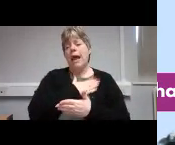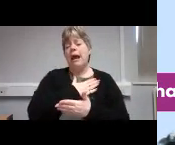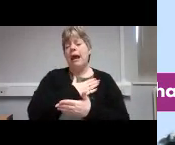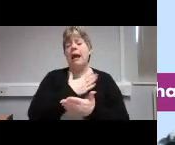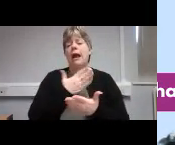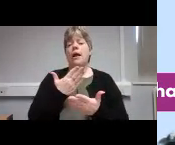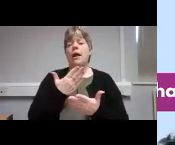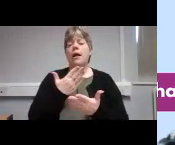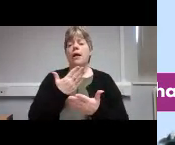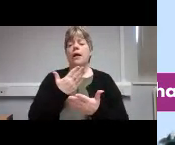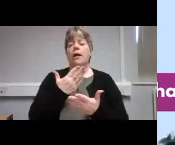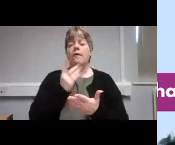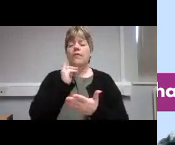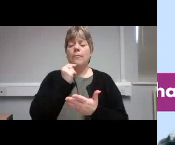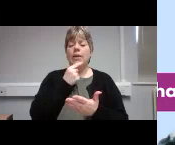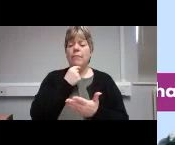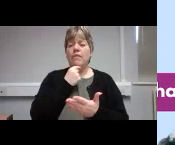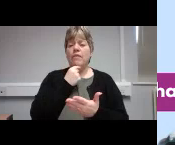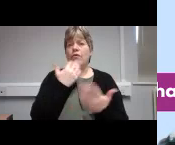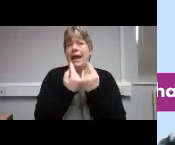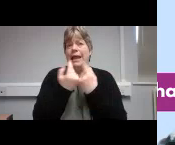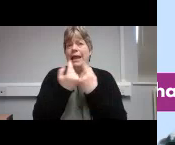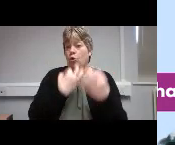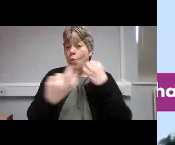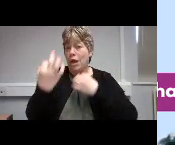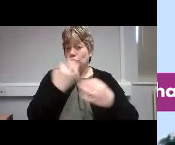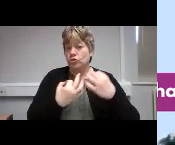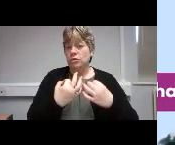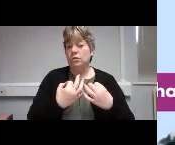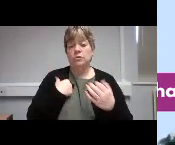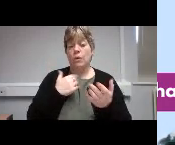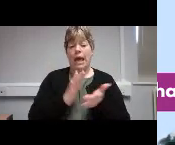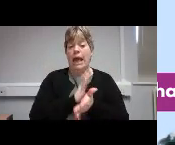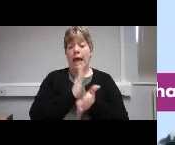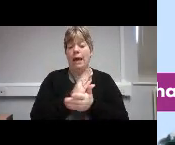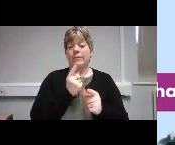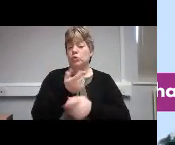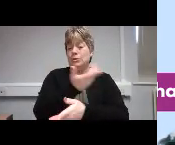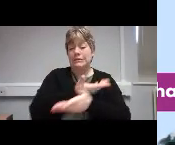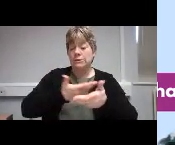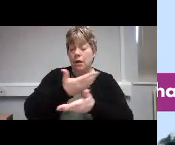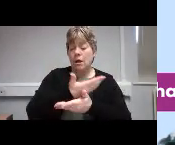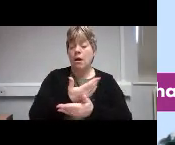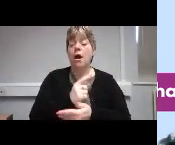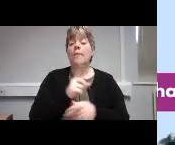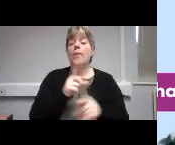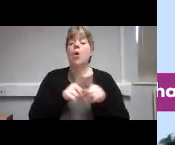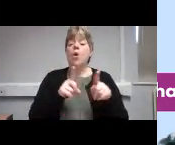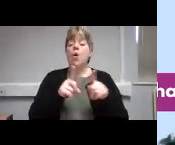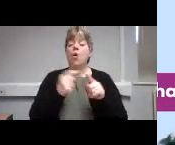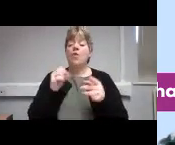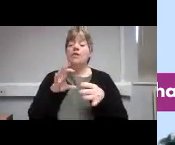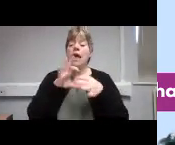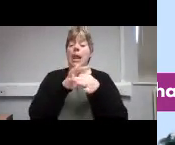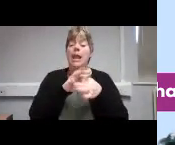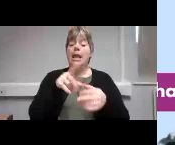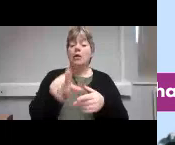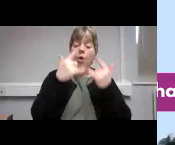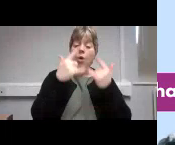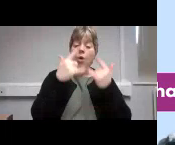to, any questions we're happy to discuss. But then there's also a link to a